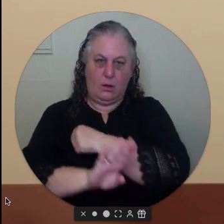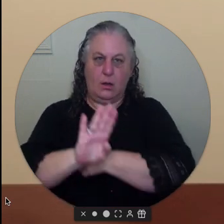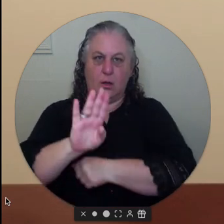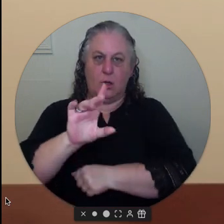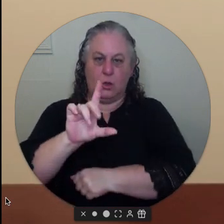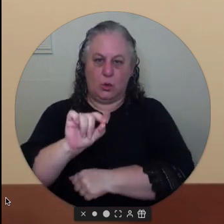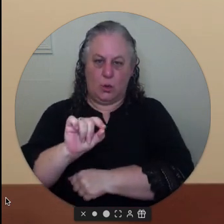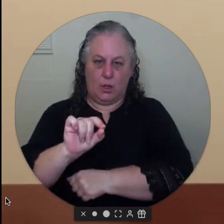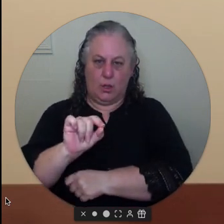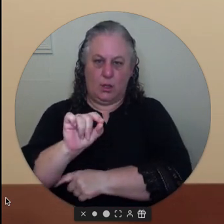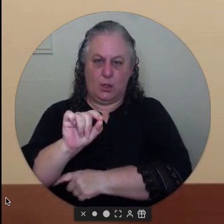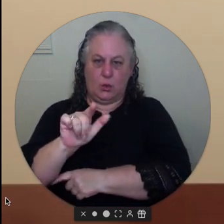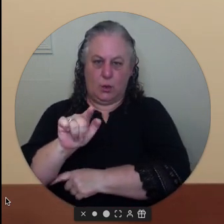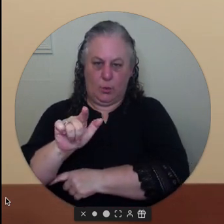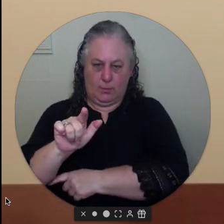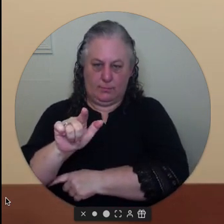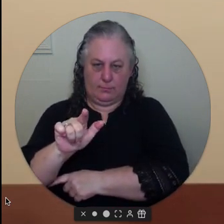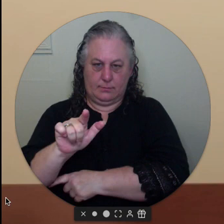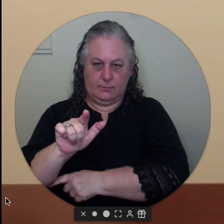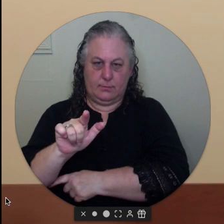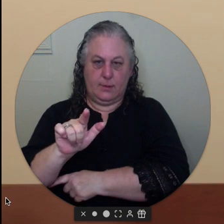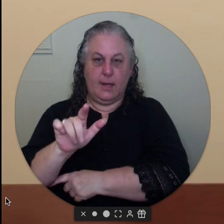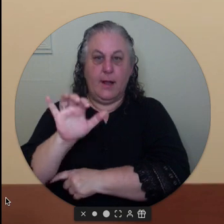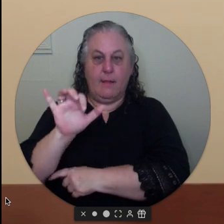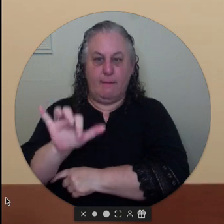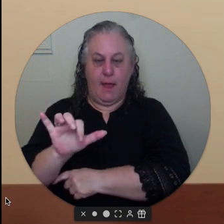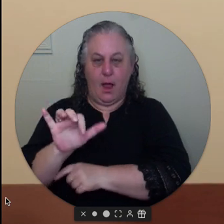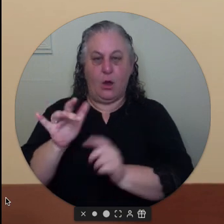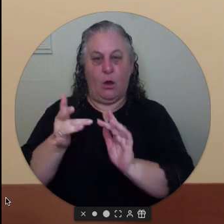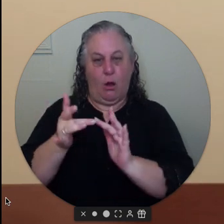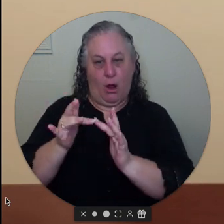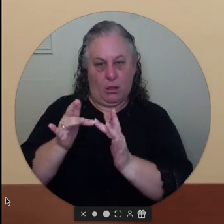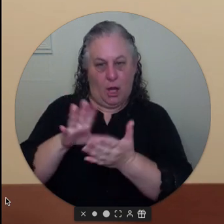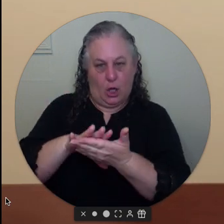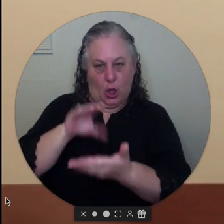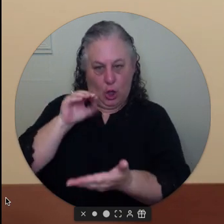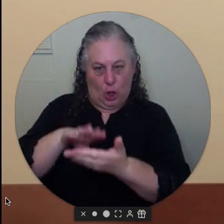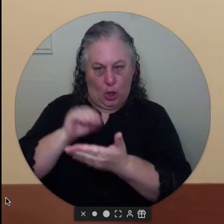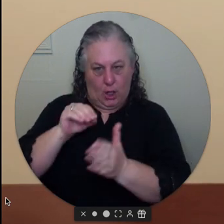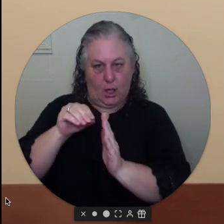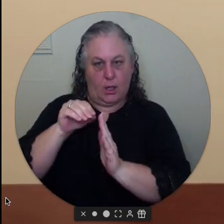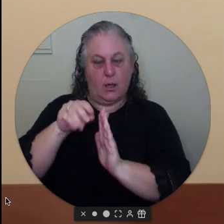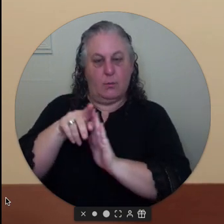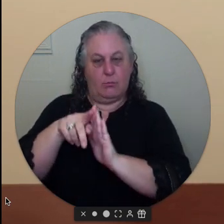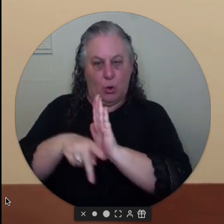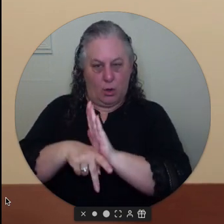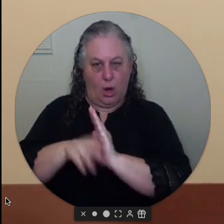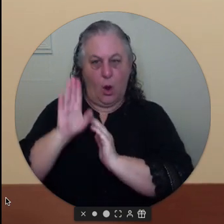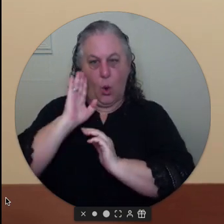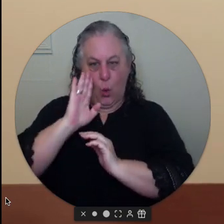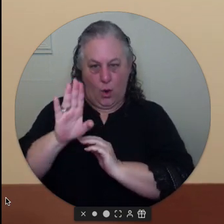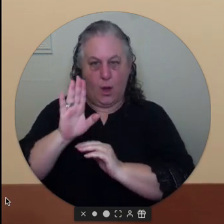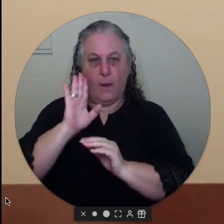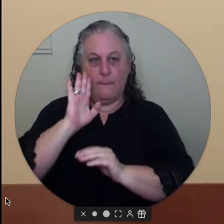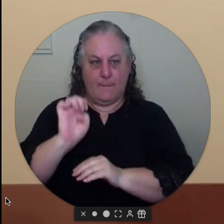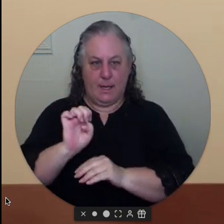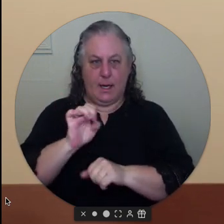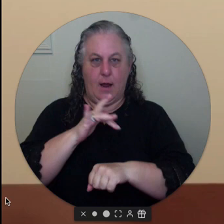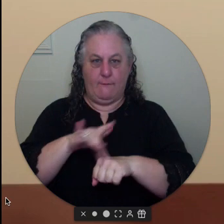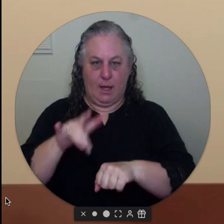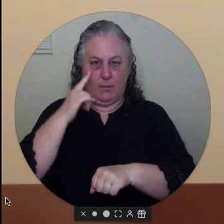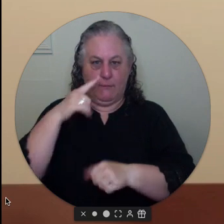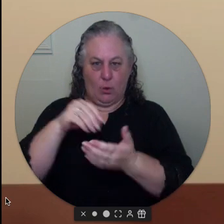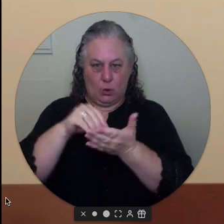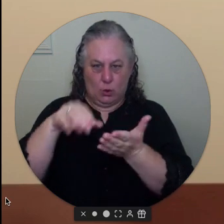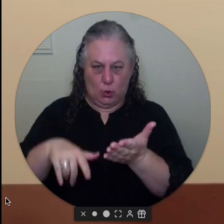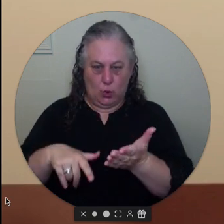of 2021. That online learning protocol will be made available for